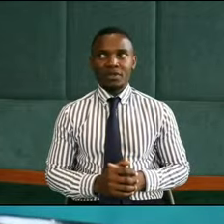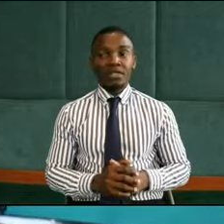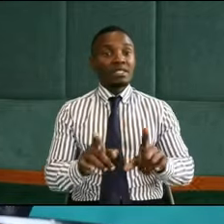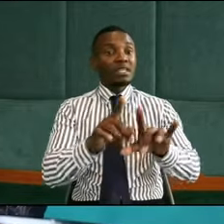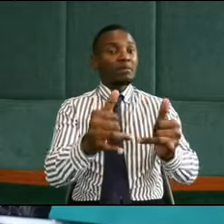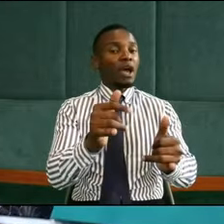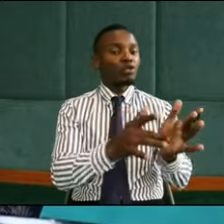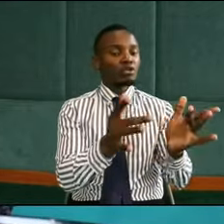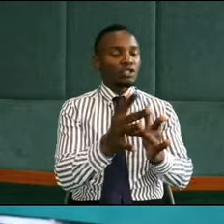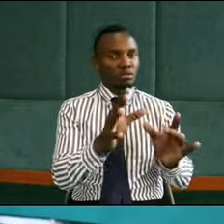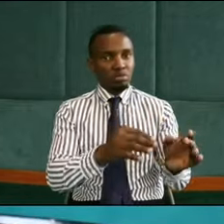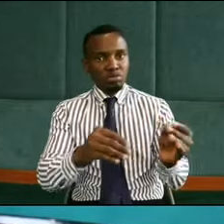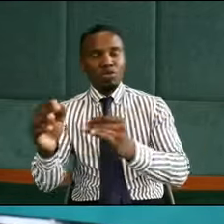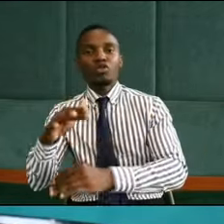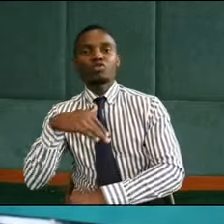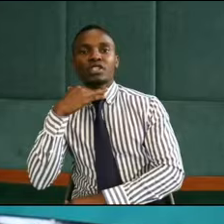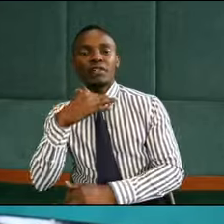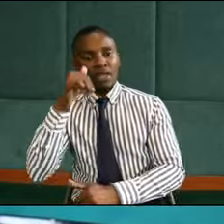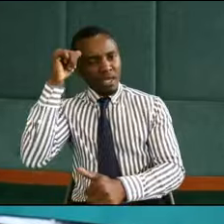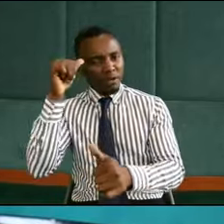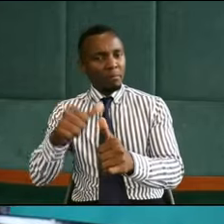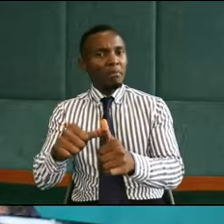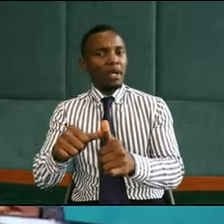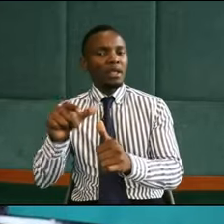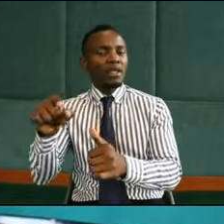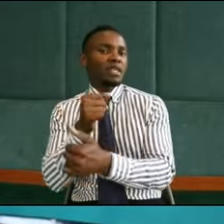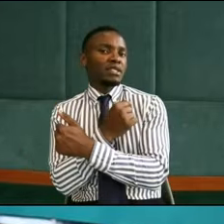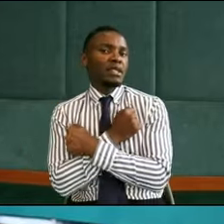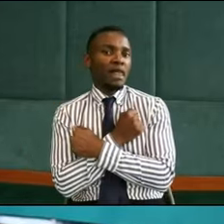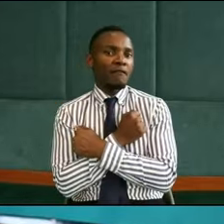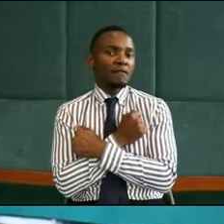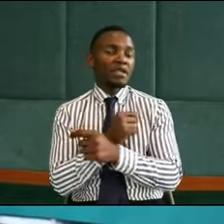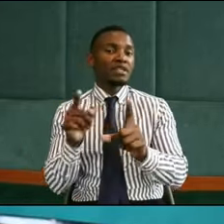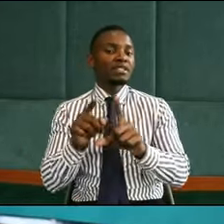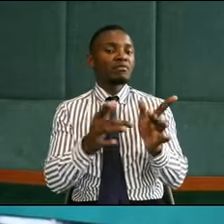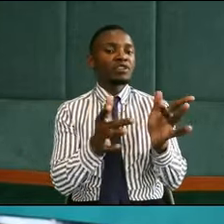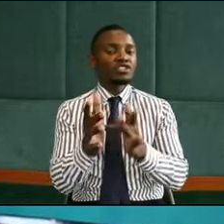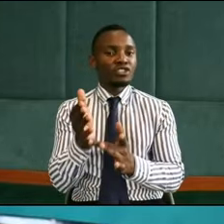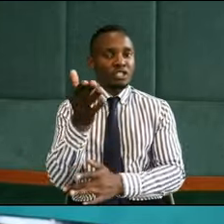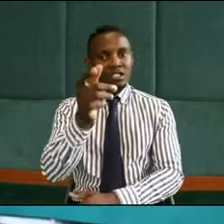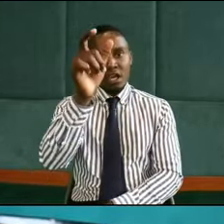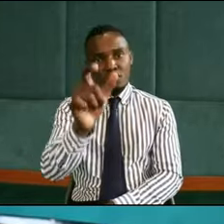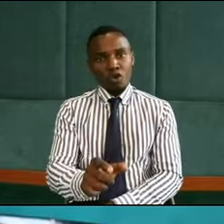deeds of love. Jesus went to the cross with the memory of her act of kindness.